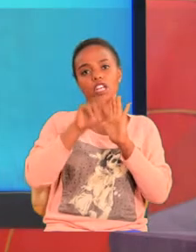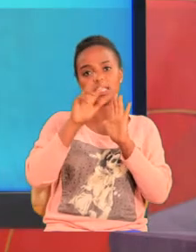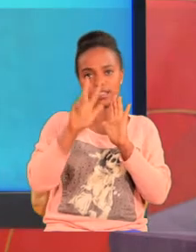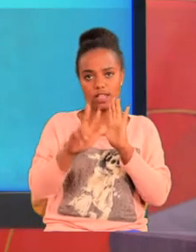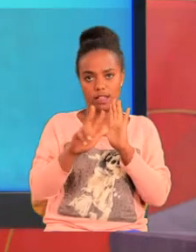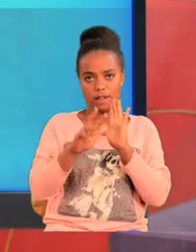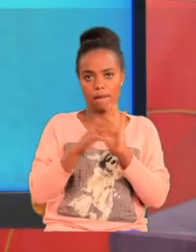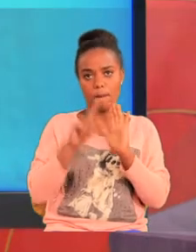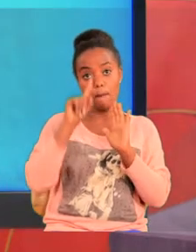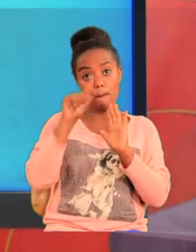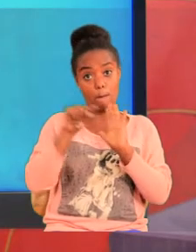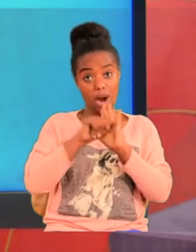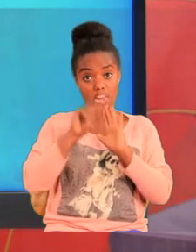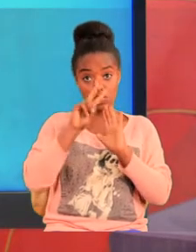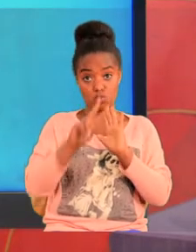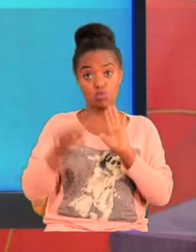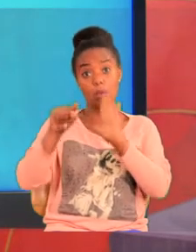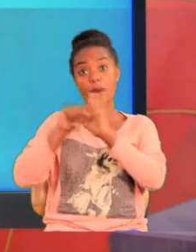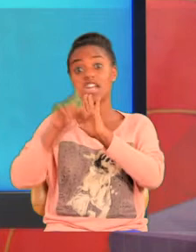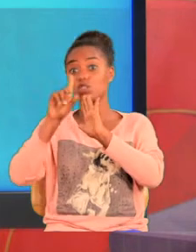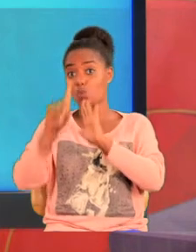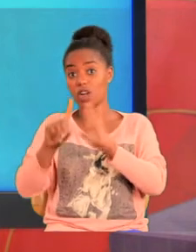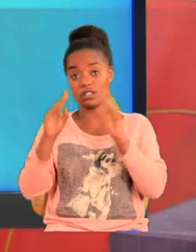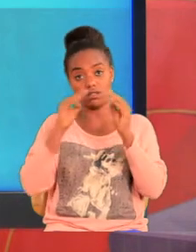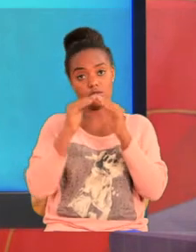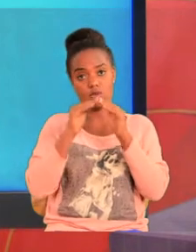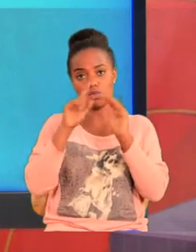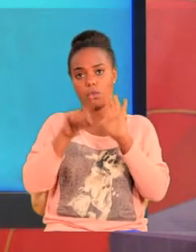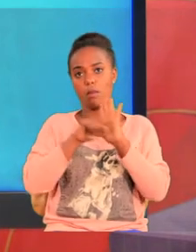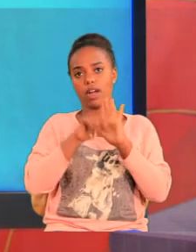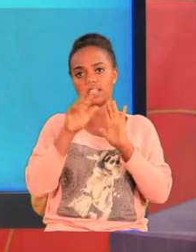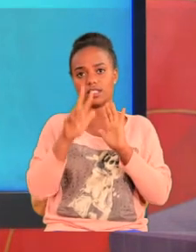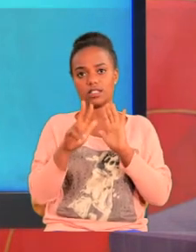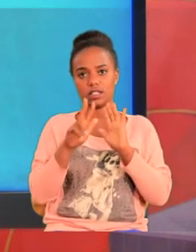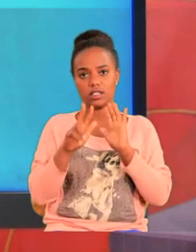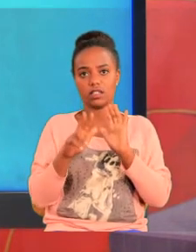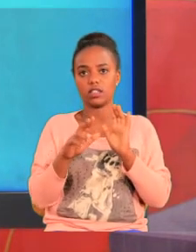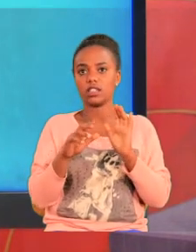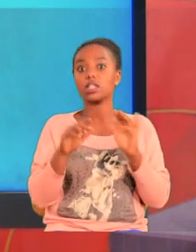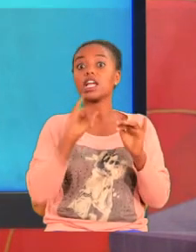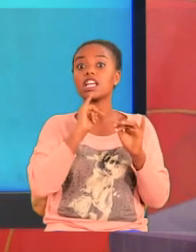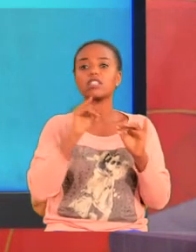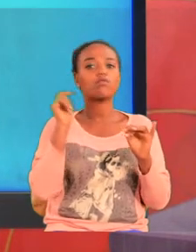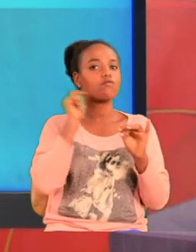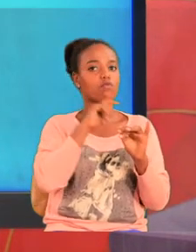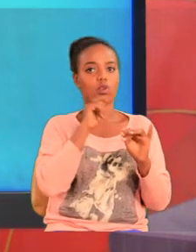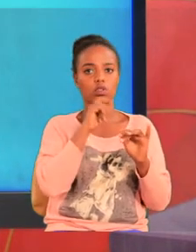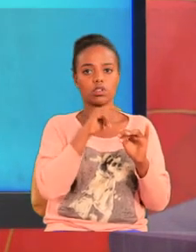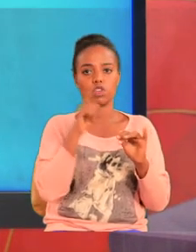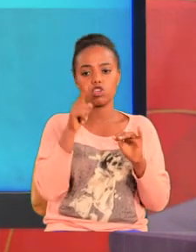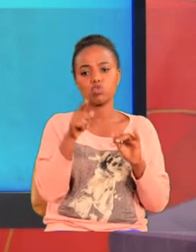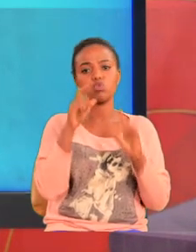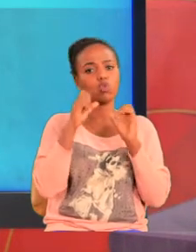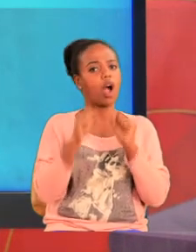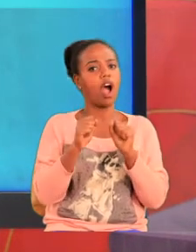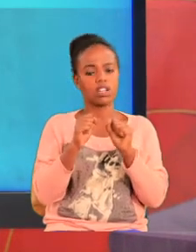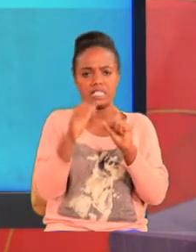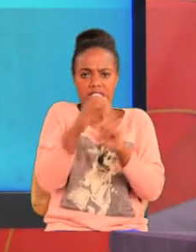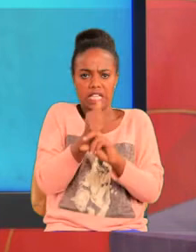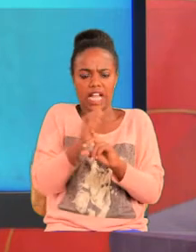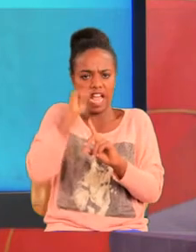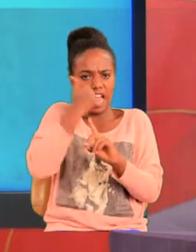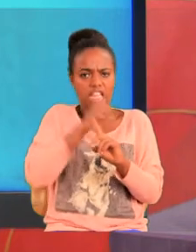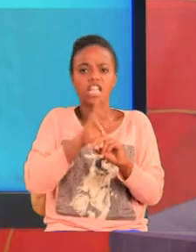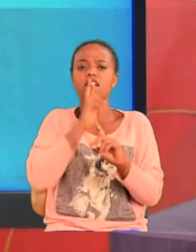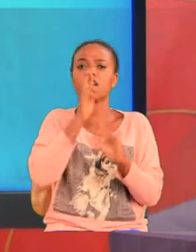3. This statement is false. It says here, you can take any real